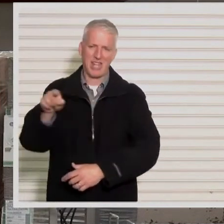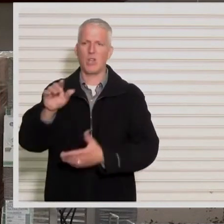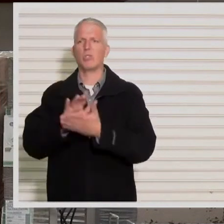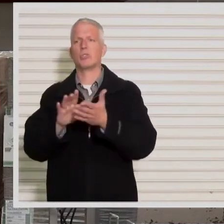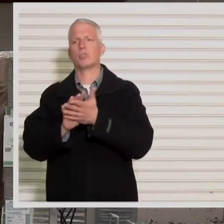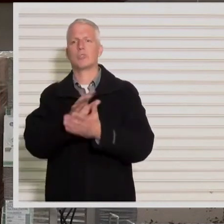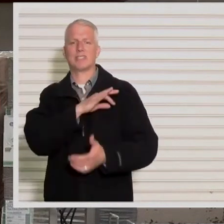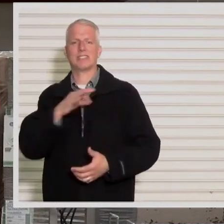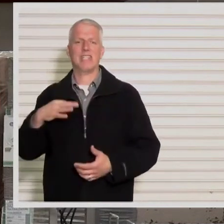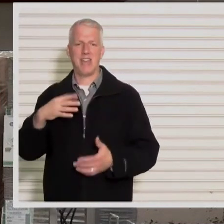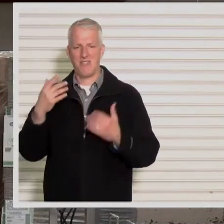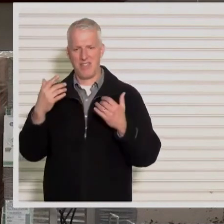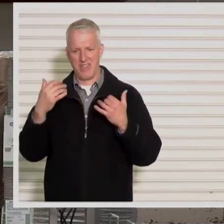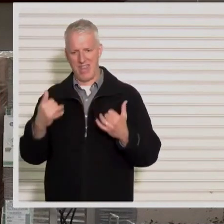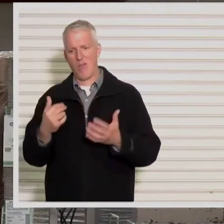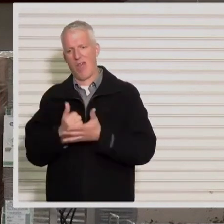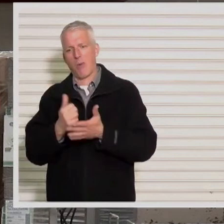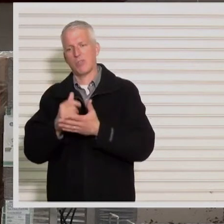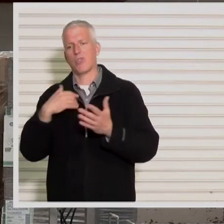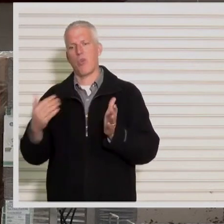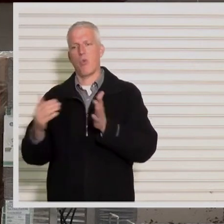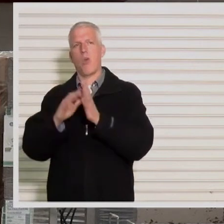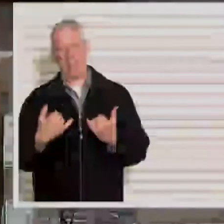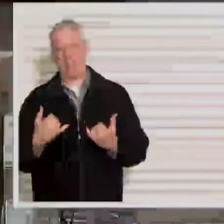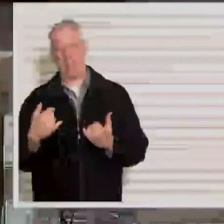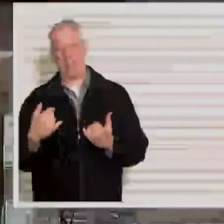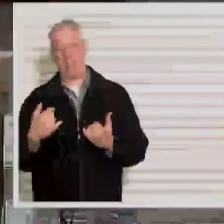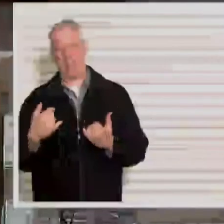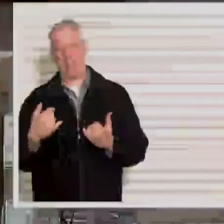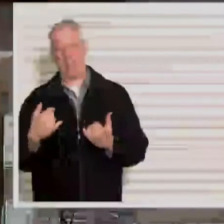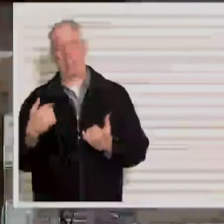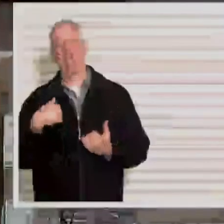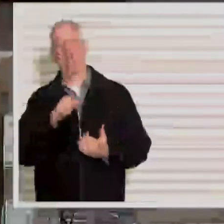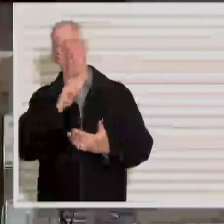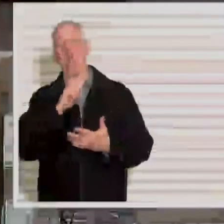week now if it helps reopen schools for children? No one's refusing anything.